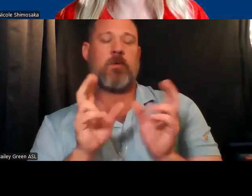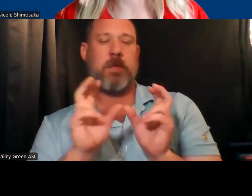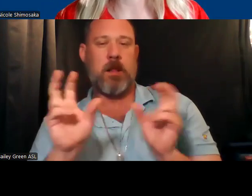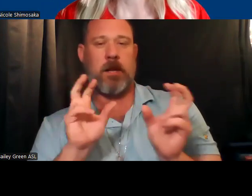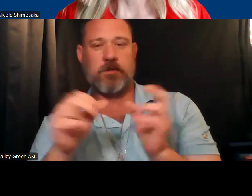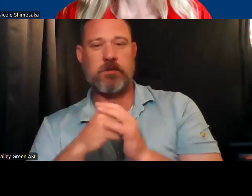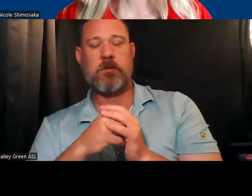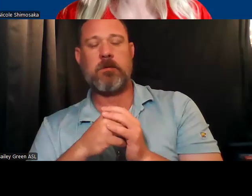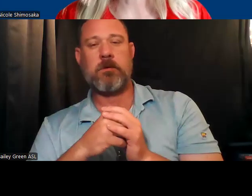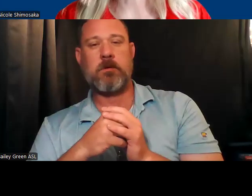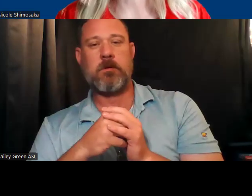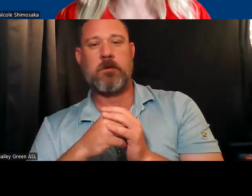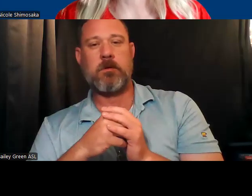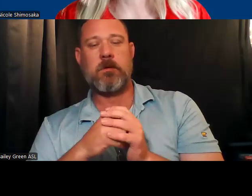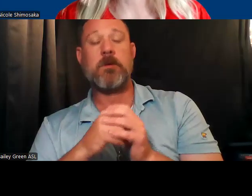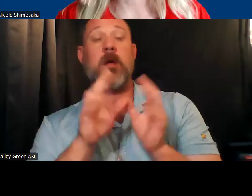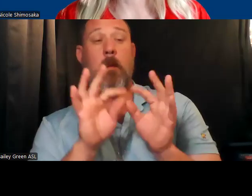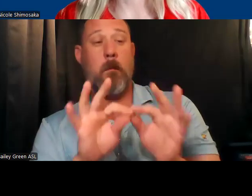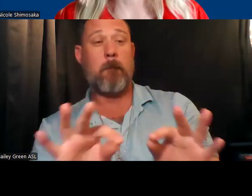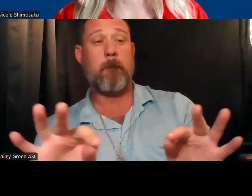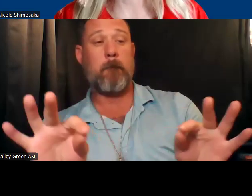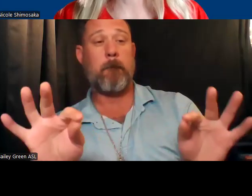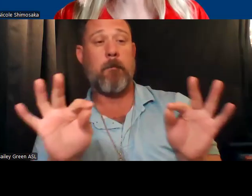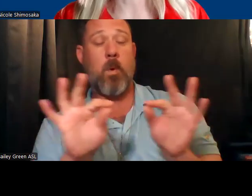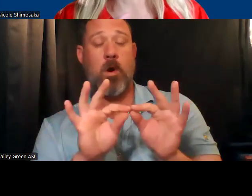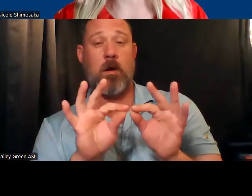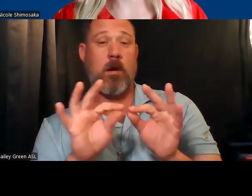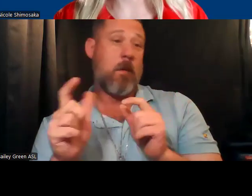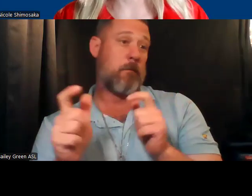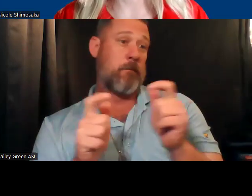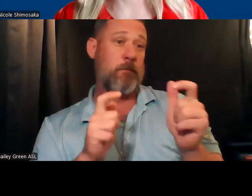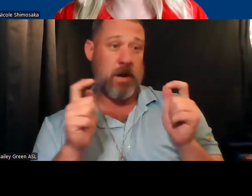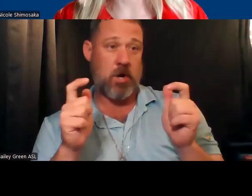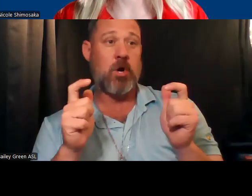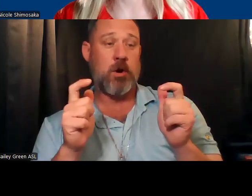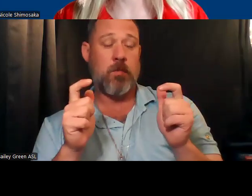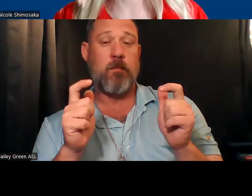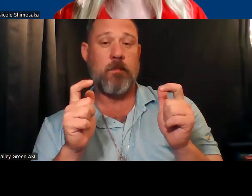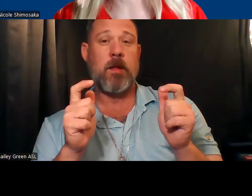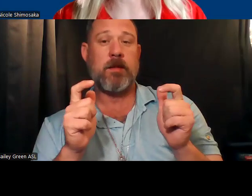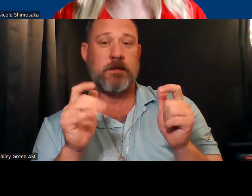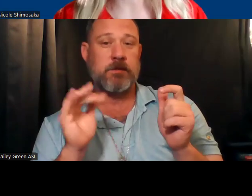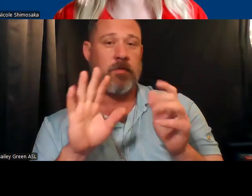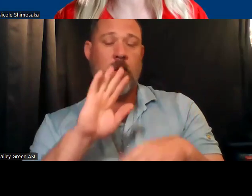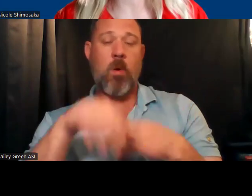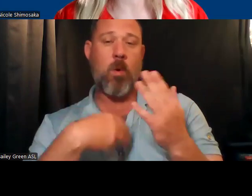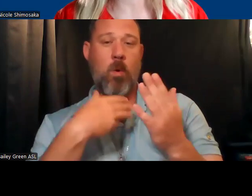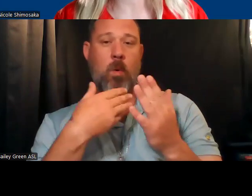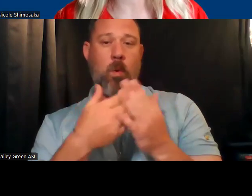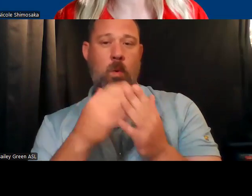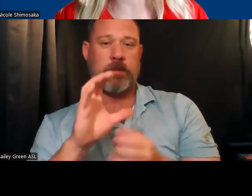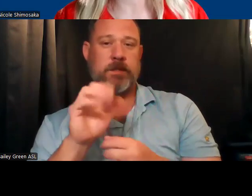allocations. This is important because a bigger body of work at play here is the entirety of the